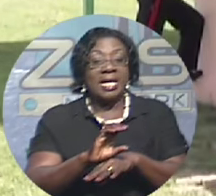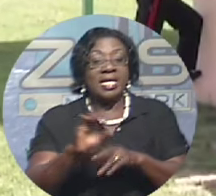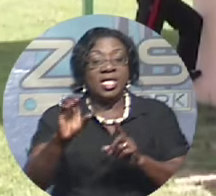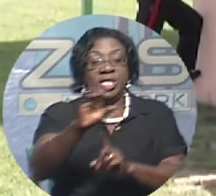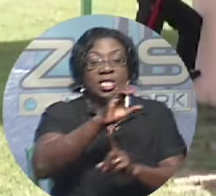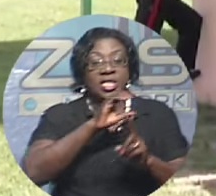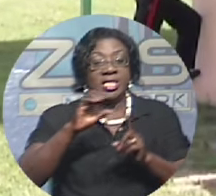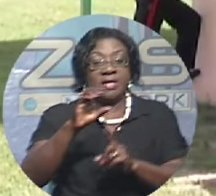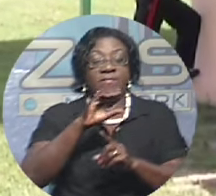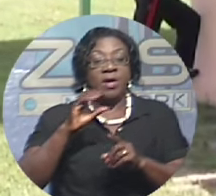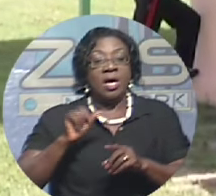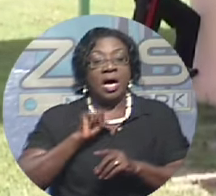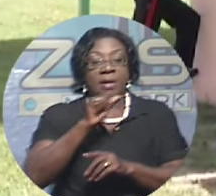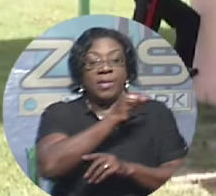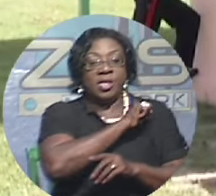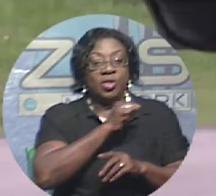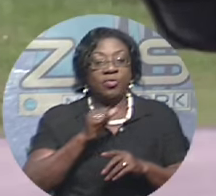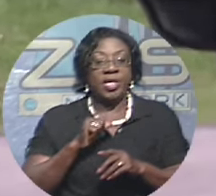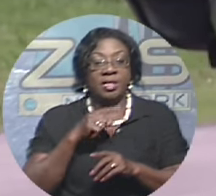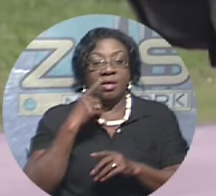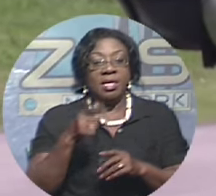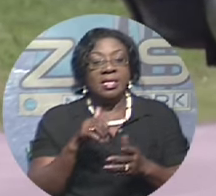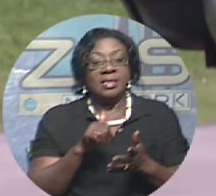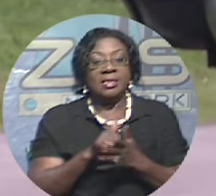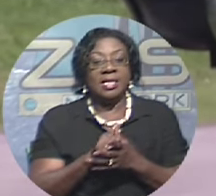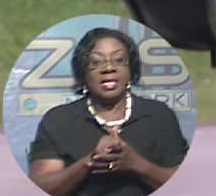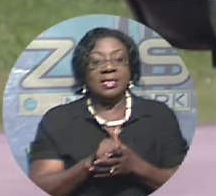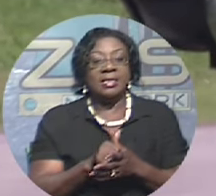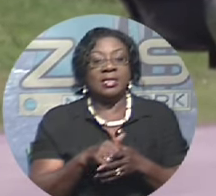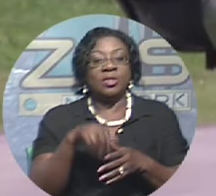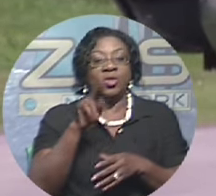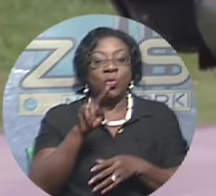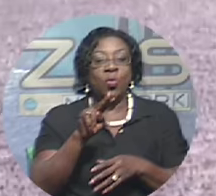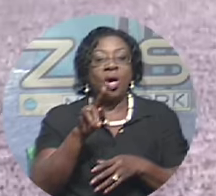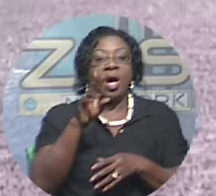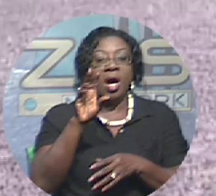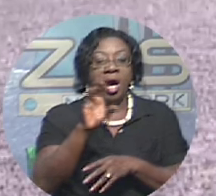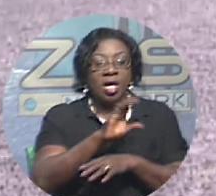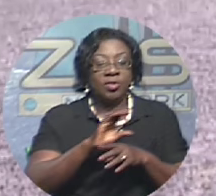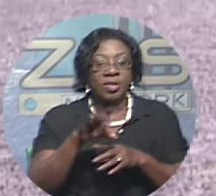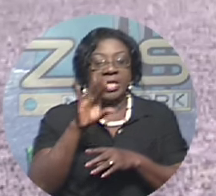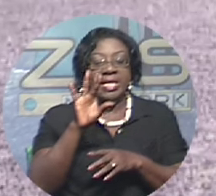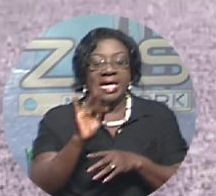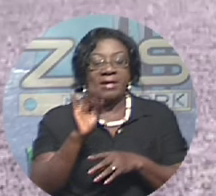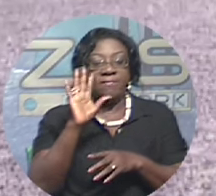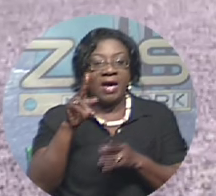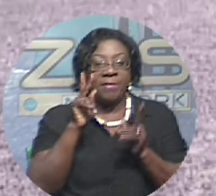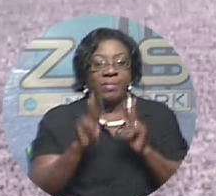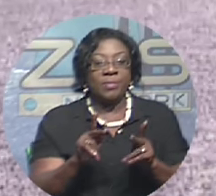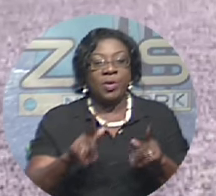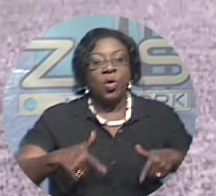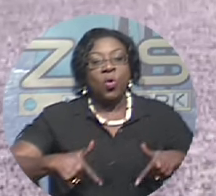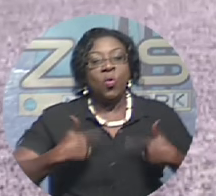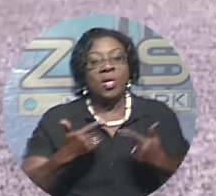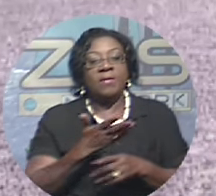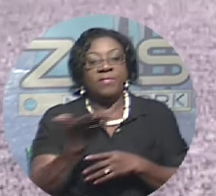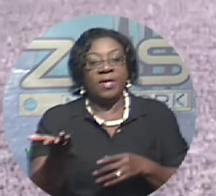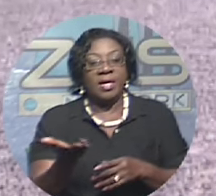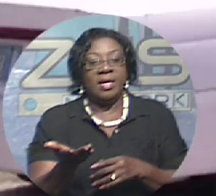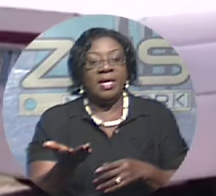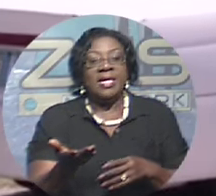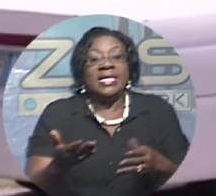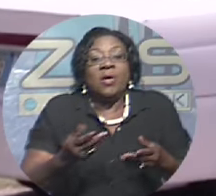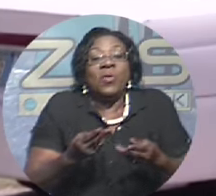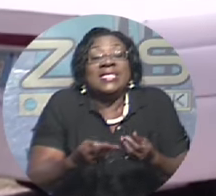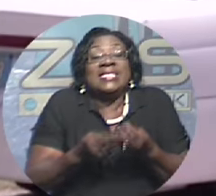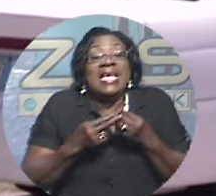Timothy Thompson summed up the sentiments of the island's 285 residents after emerging relatively unscathed from